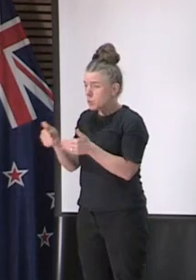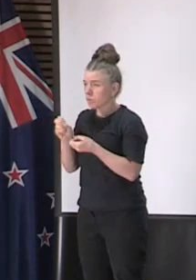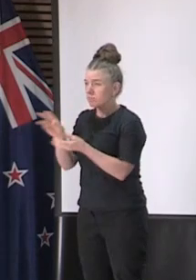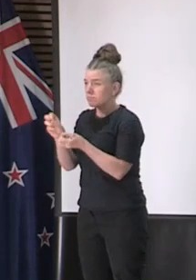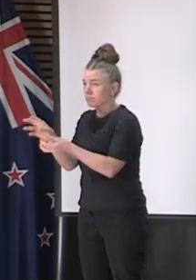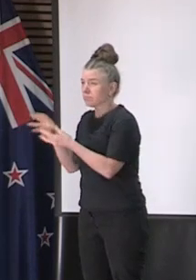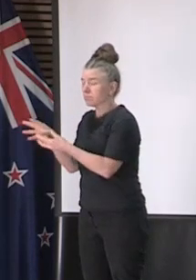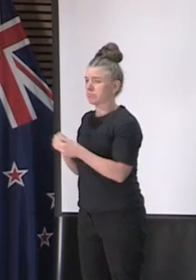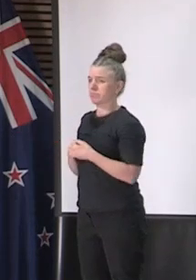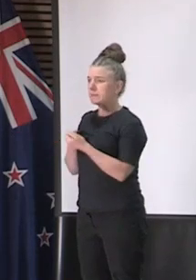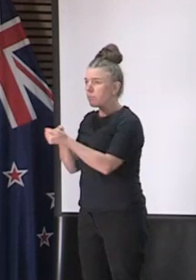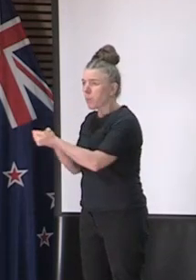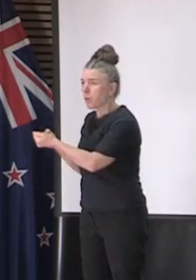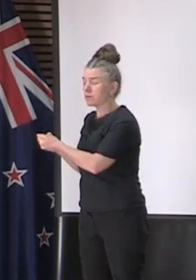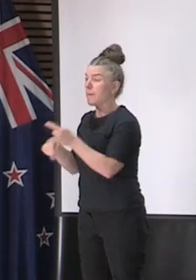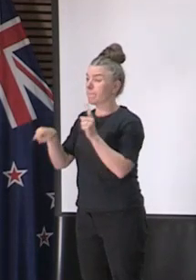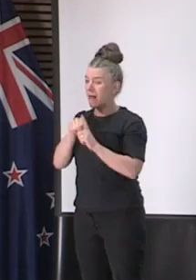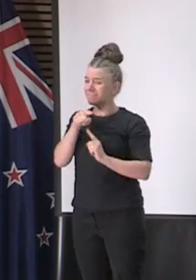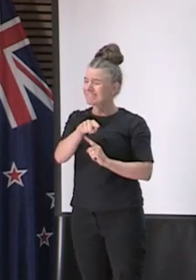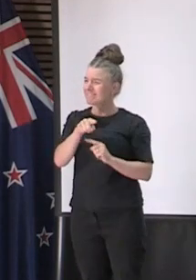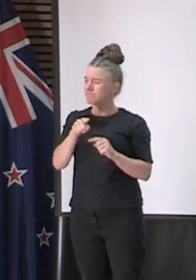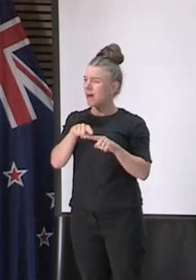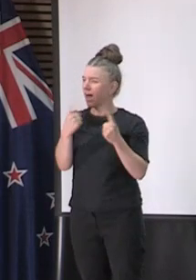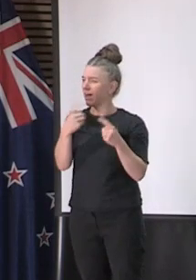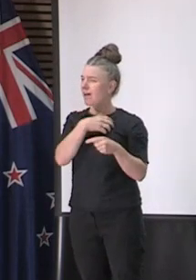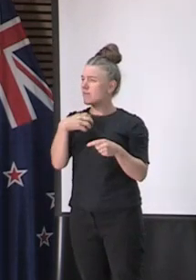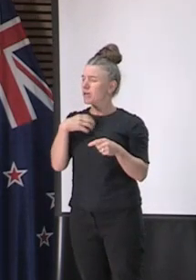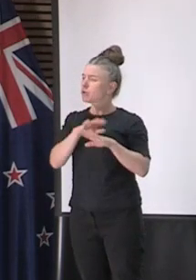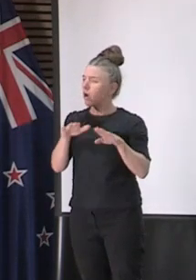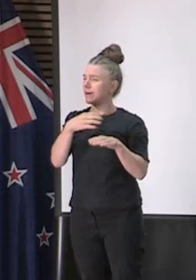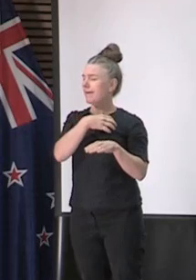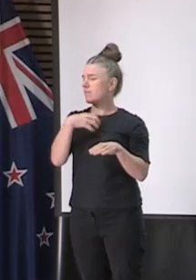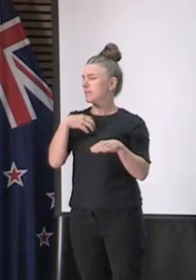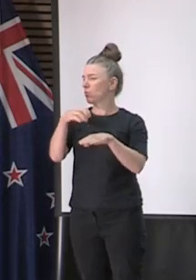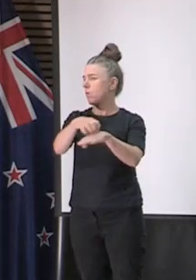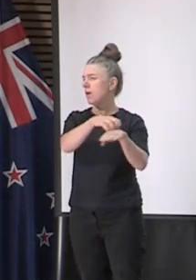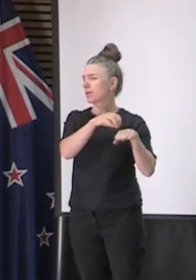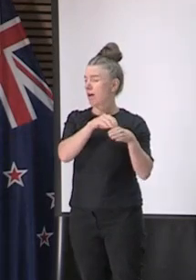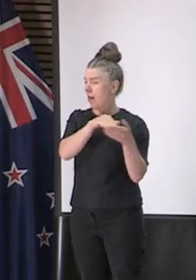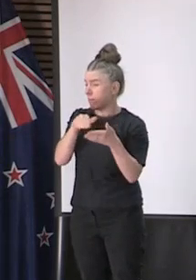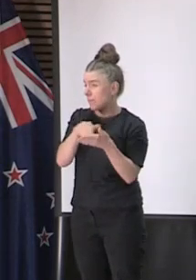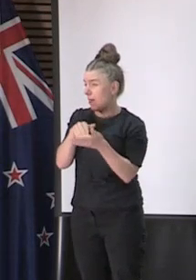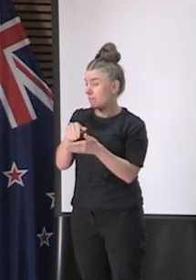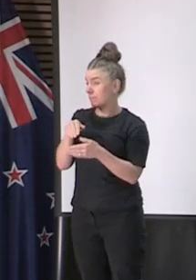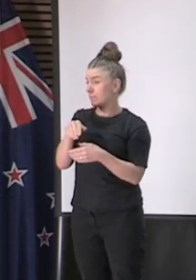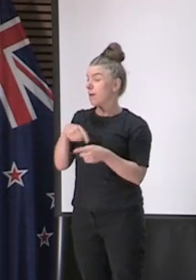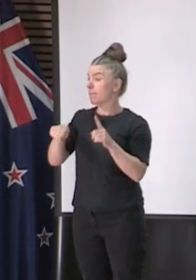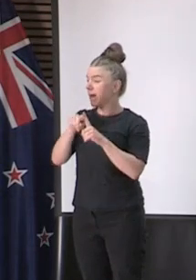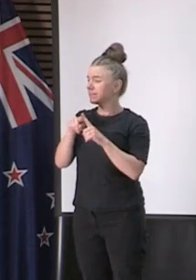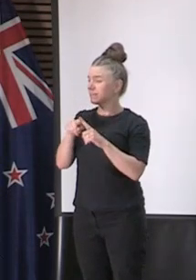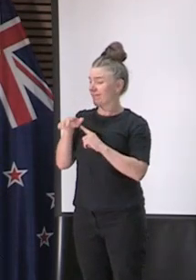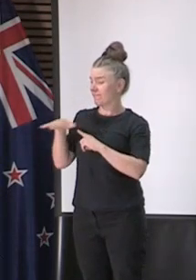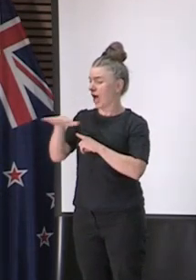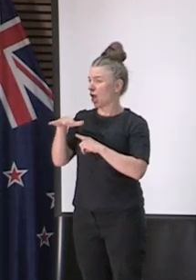and support, we also, of course, had NGOs. We also had whānau order playing an incredible role